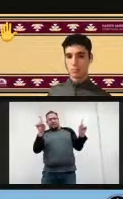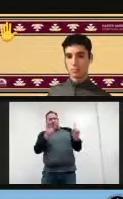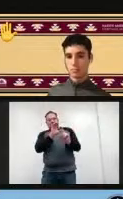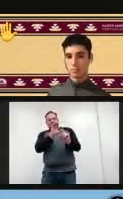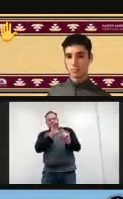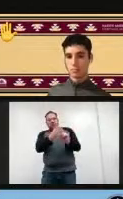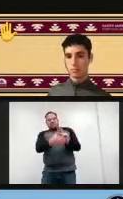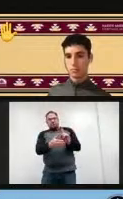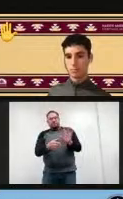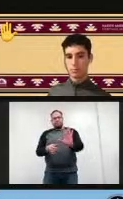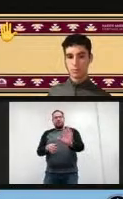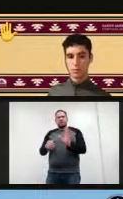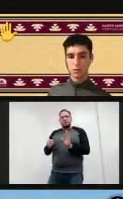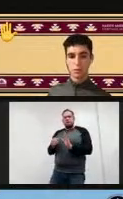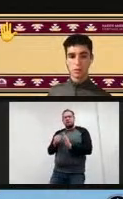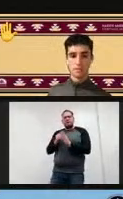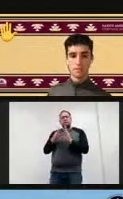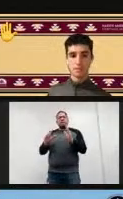Student Advisor McDonald.